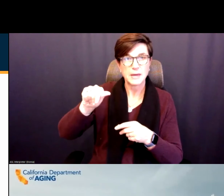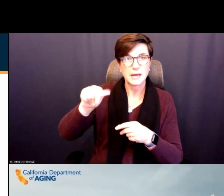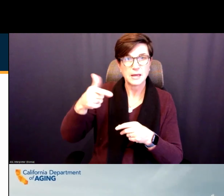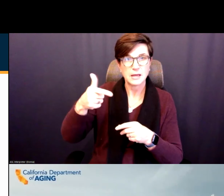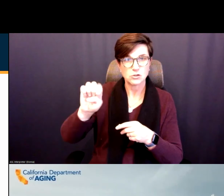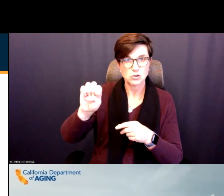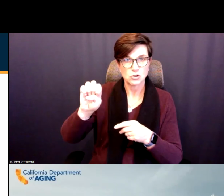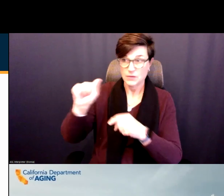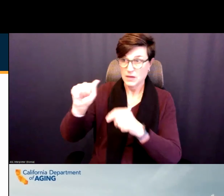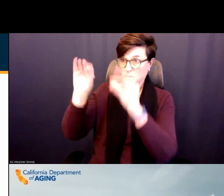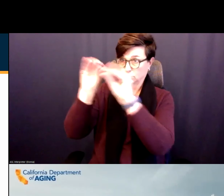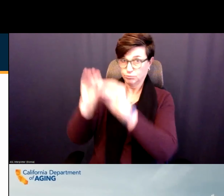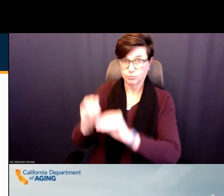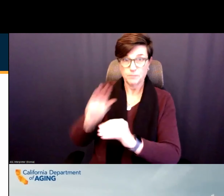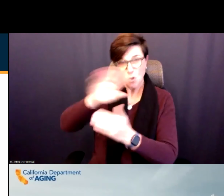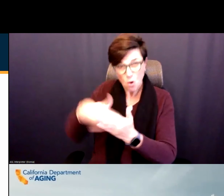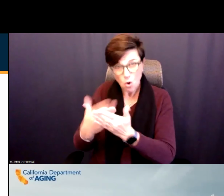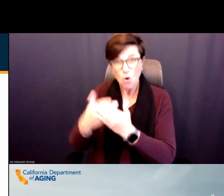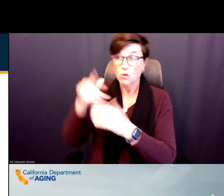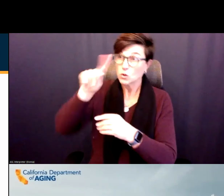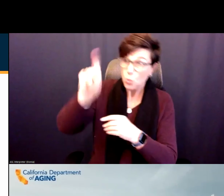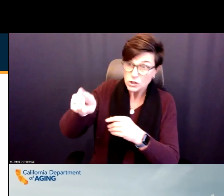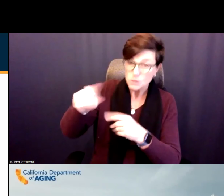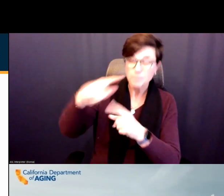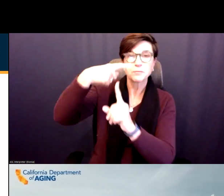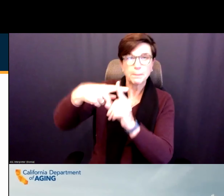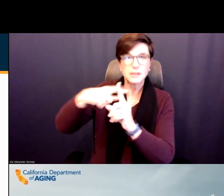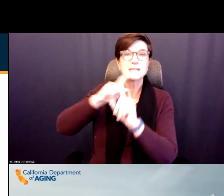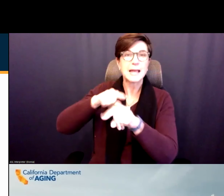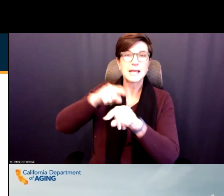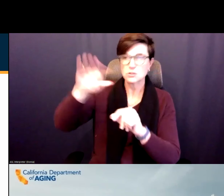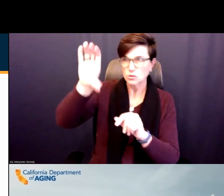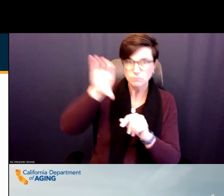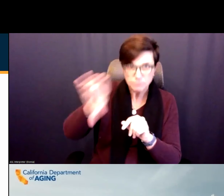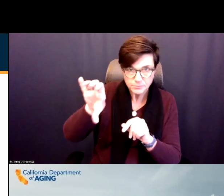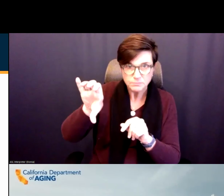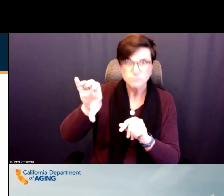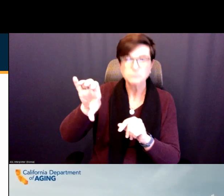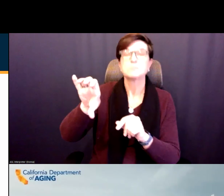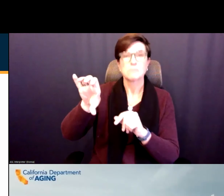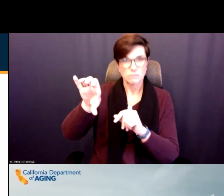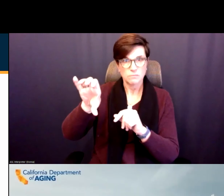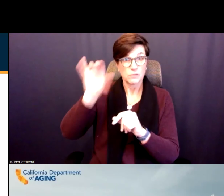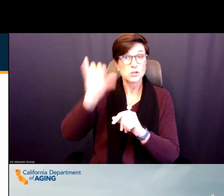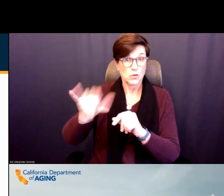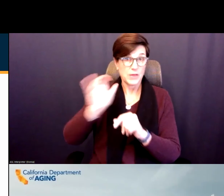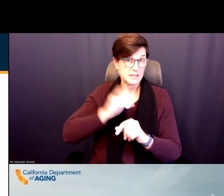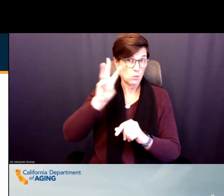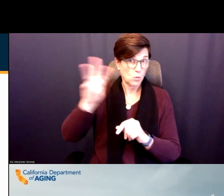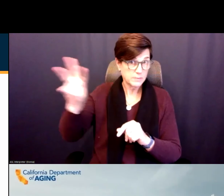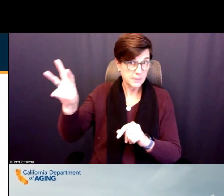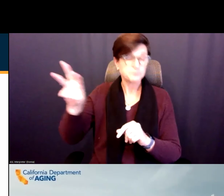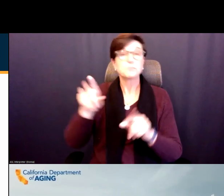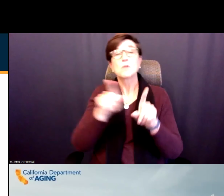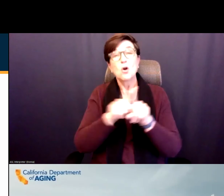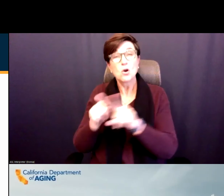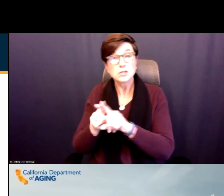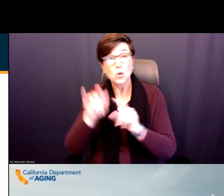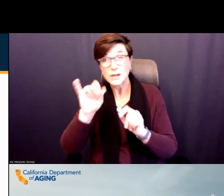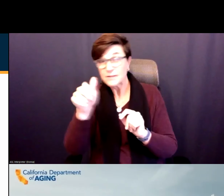which is a survey that we've developed. It is available on our website, but we will also email all of the folks who have registered